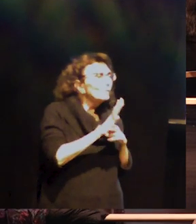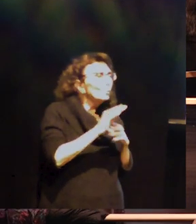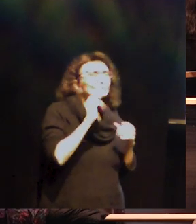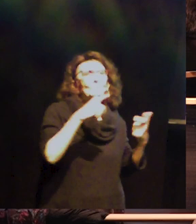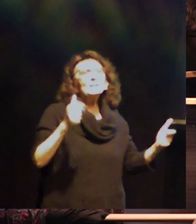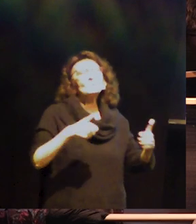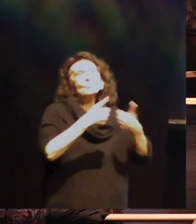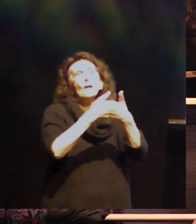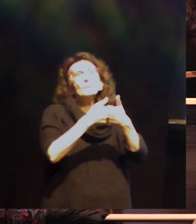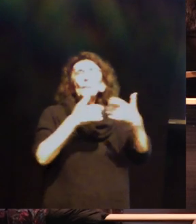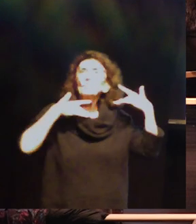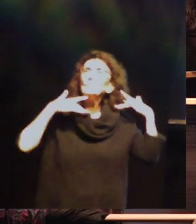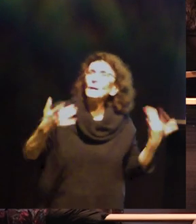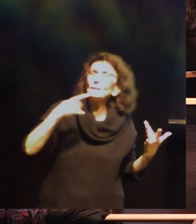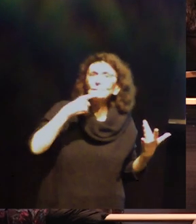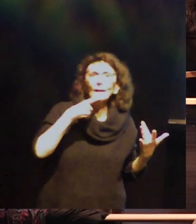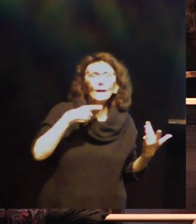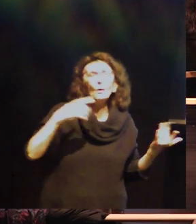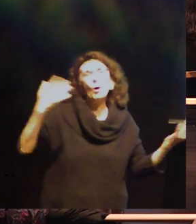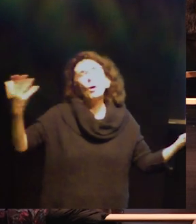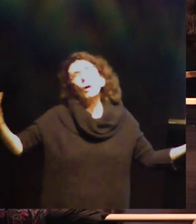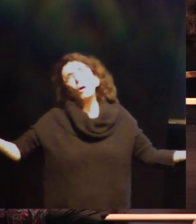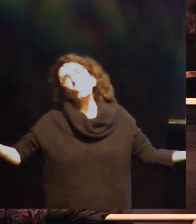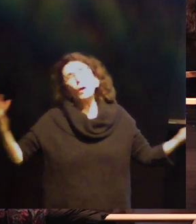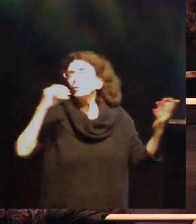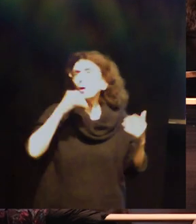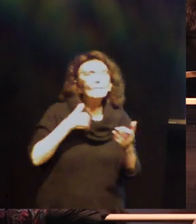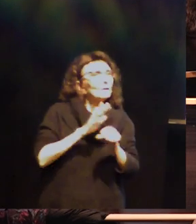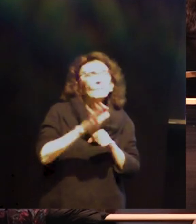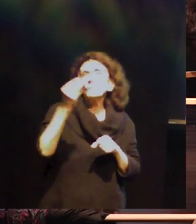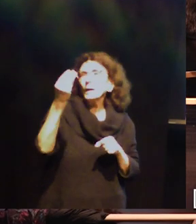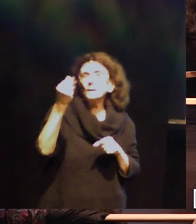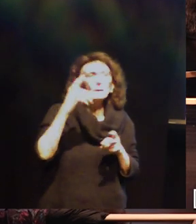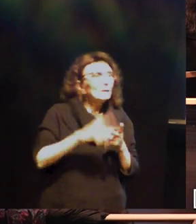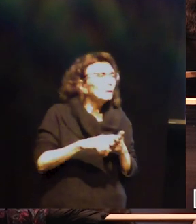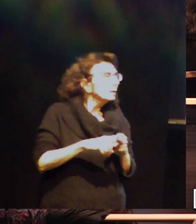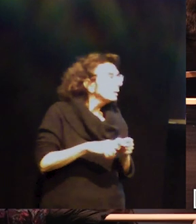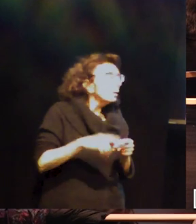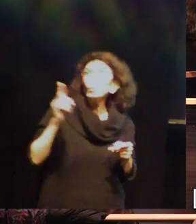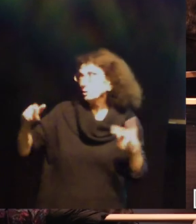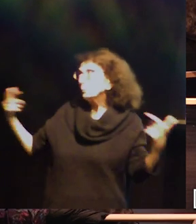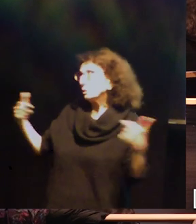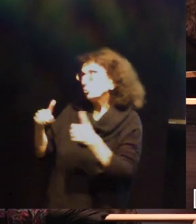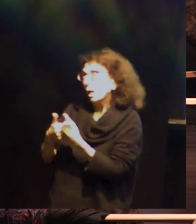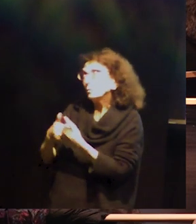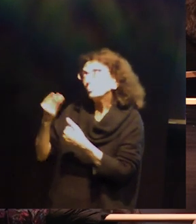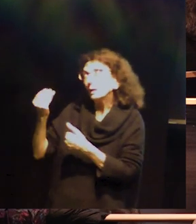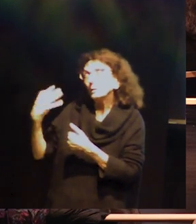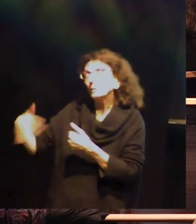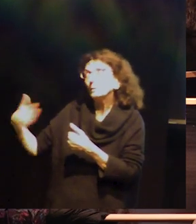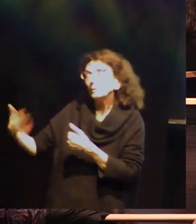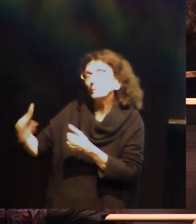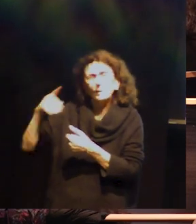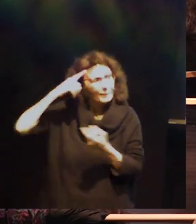greatest challenge? And most filmmakers will say money and the amount... Oh, no, that's a great challenge. Exactly. Yeah, but wait, she's going